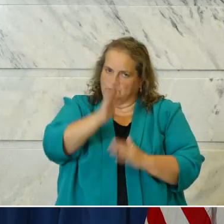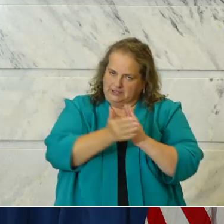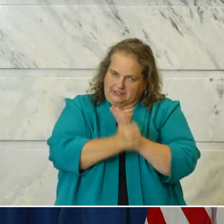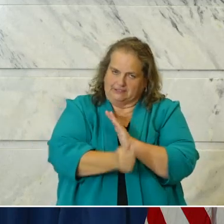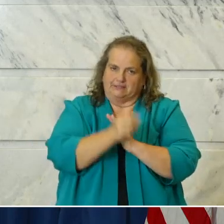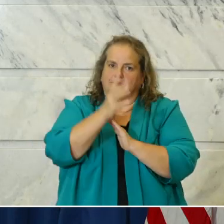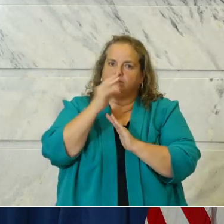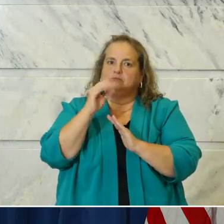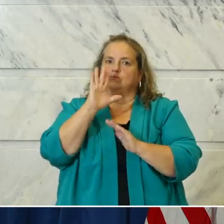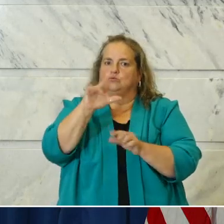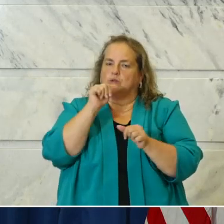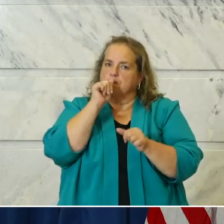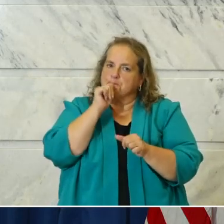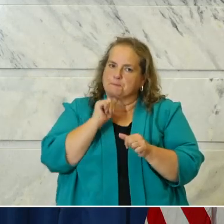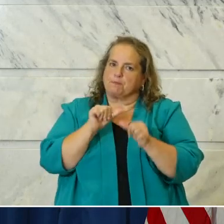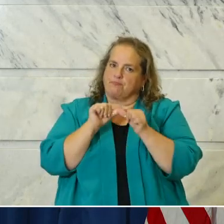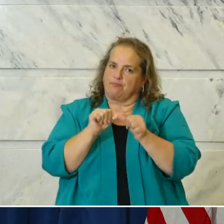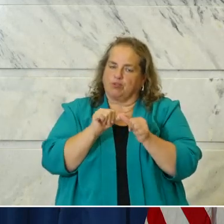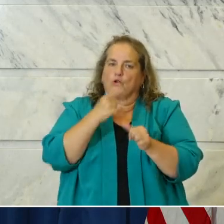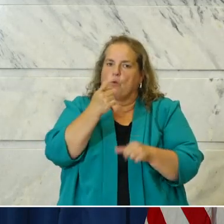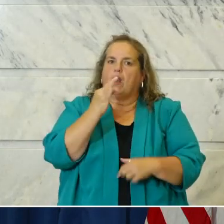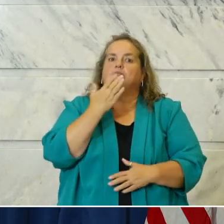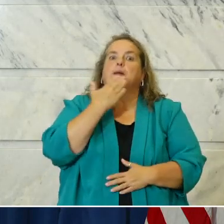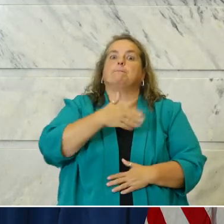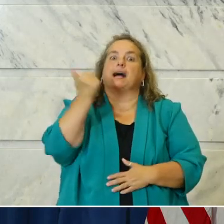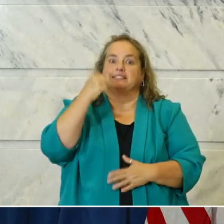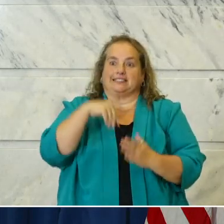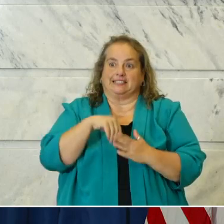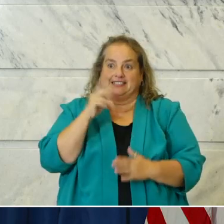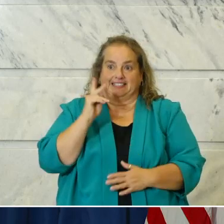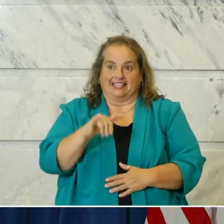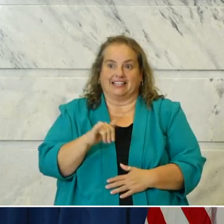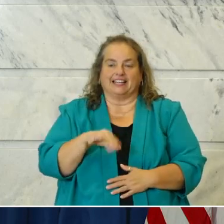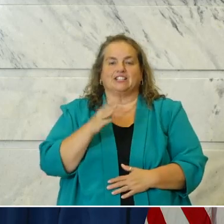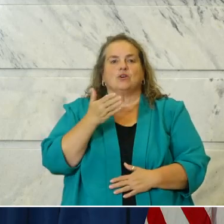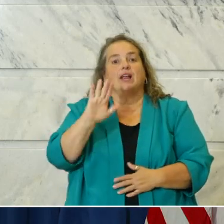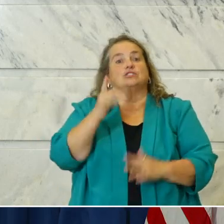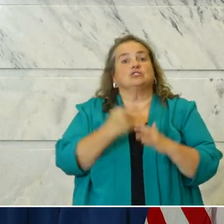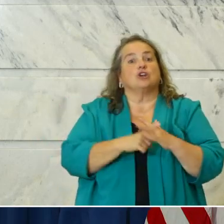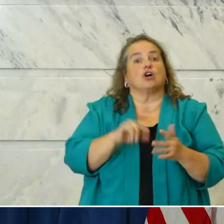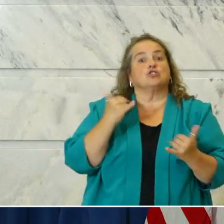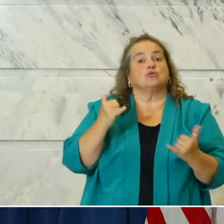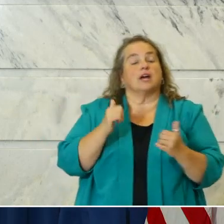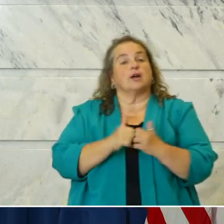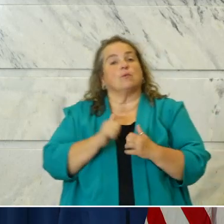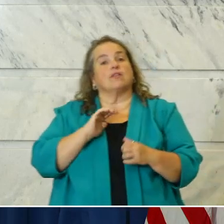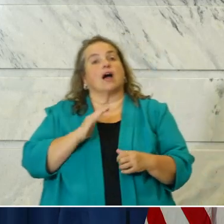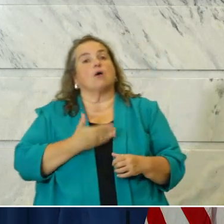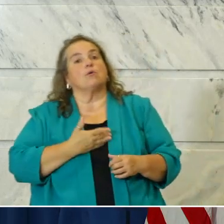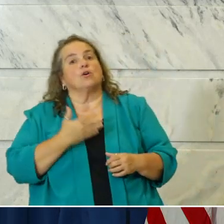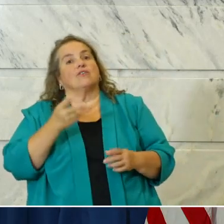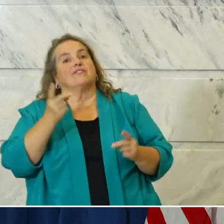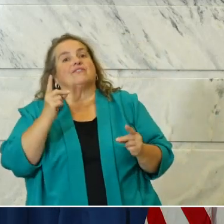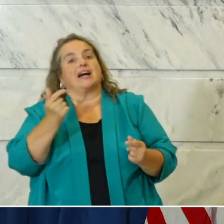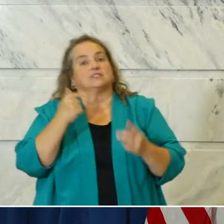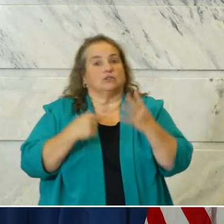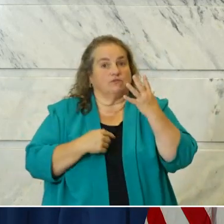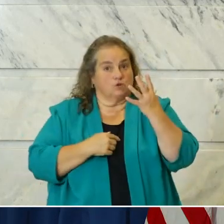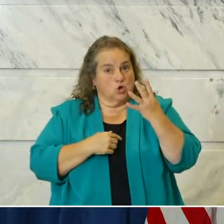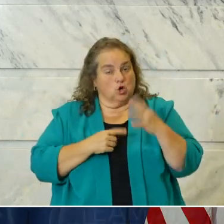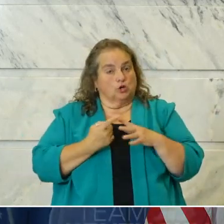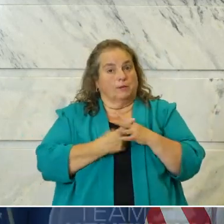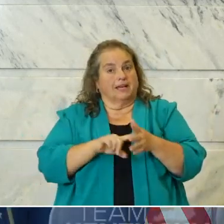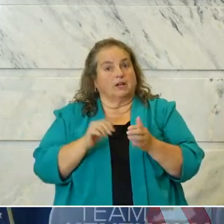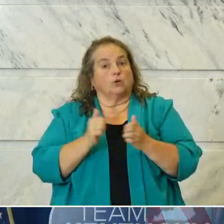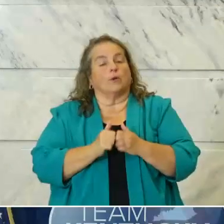tenacity. You are some of the best of Kentucky. Let's start today with our Fast Four to begin